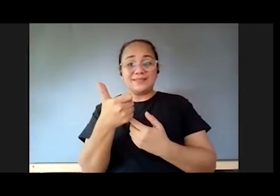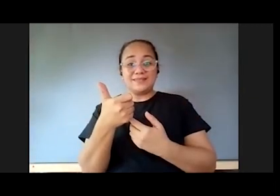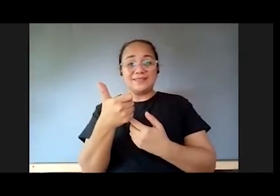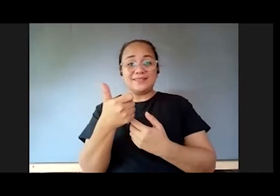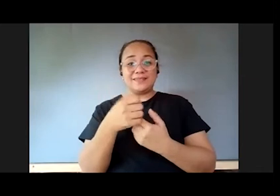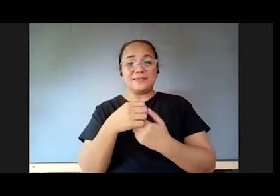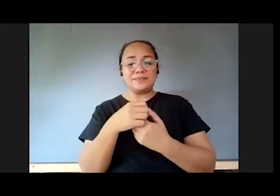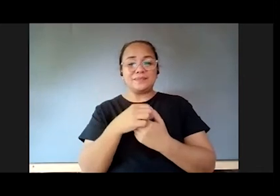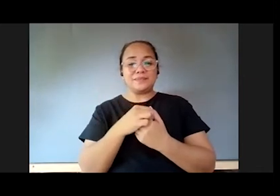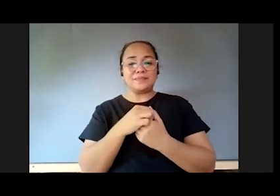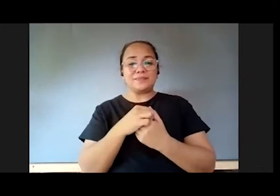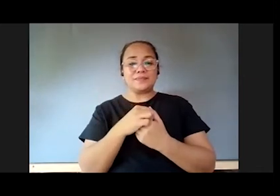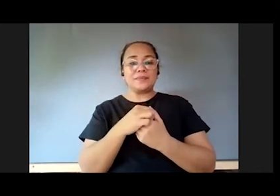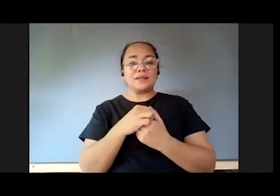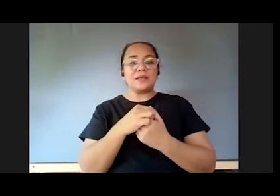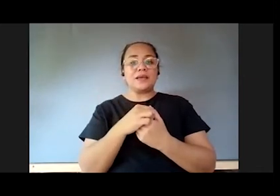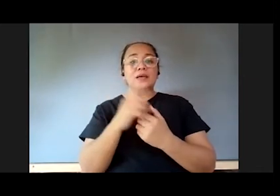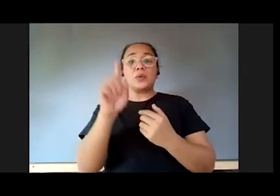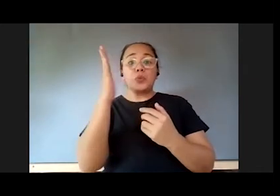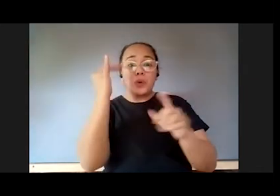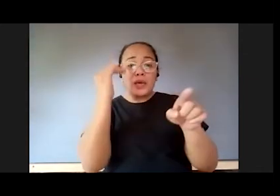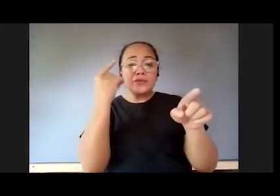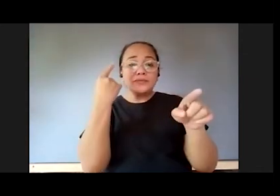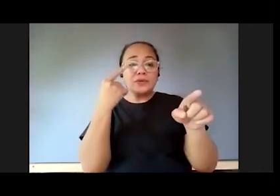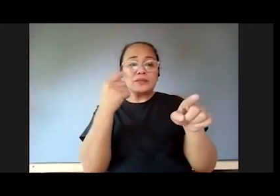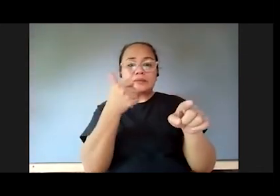Just erase that line. Yes.